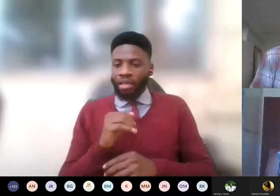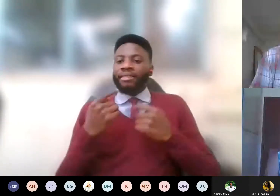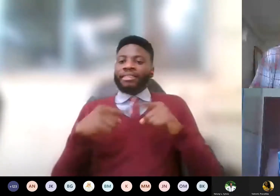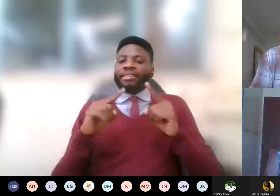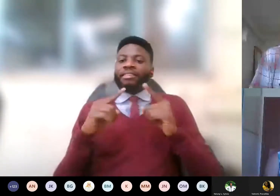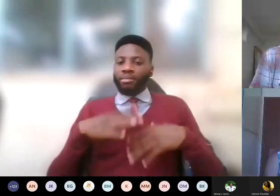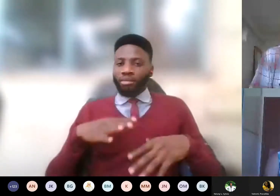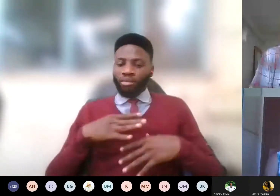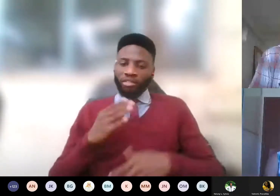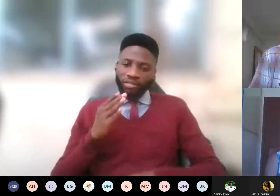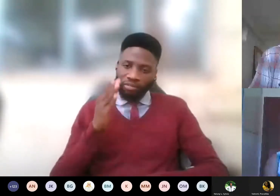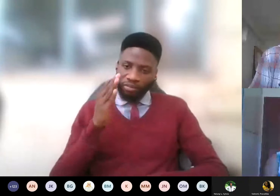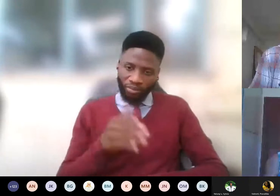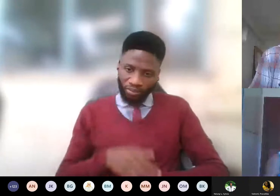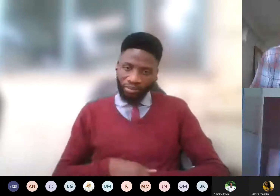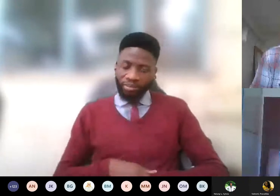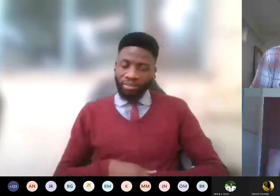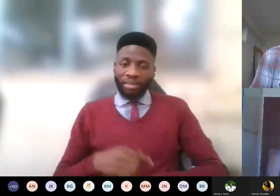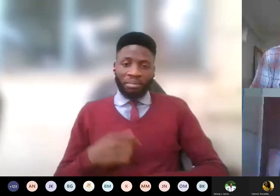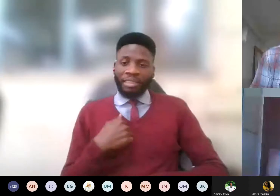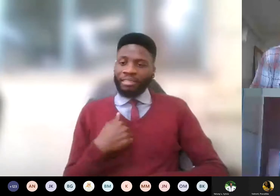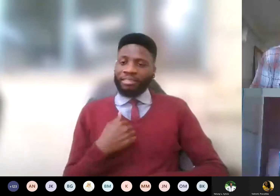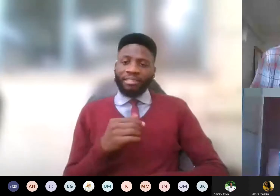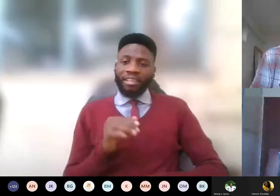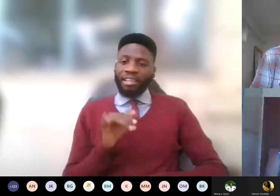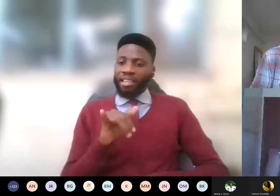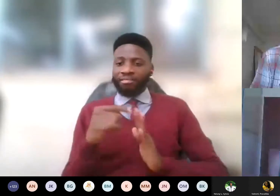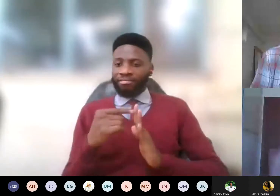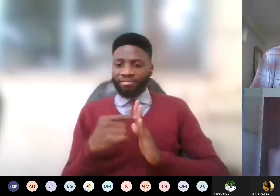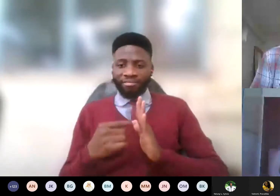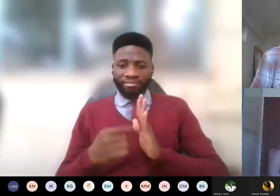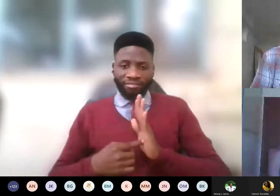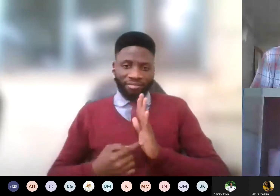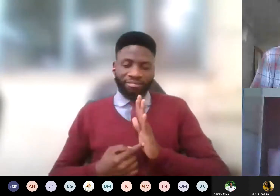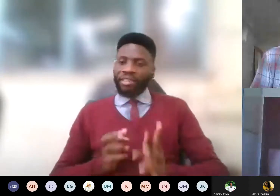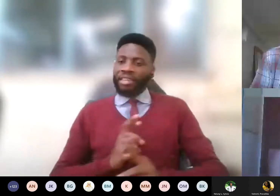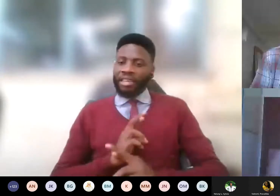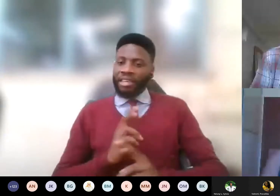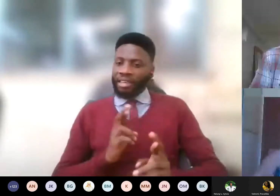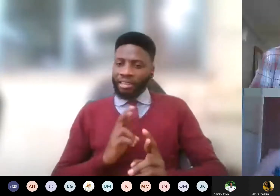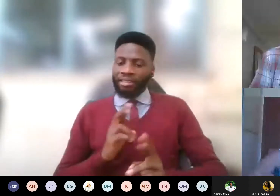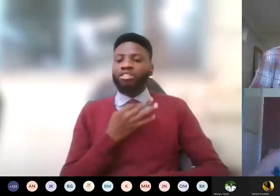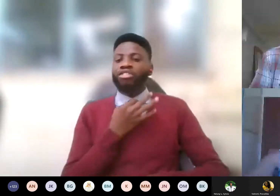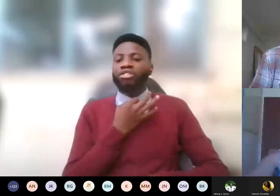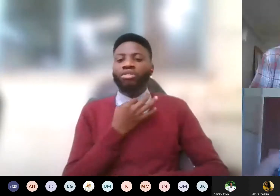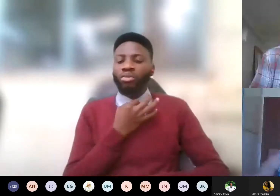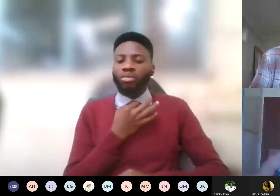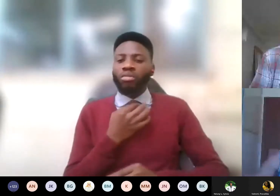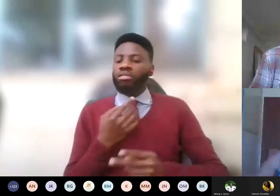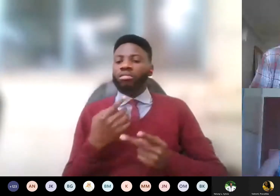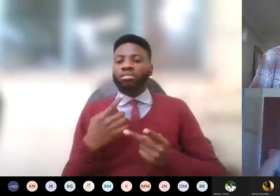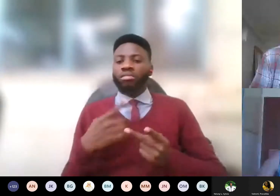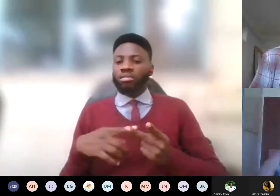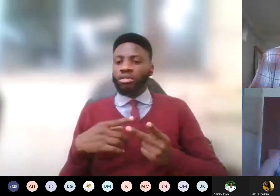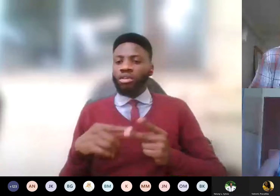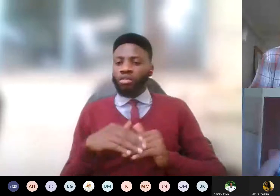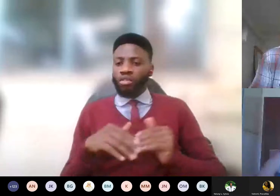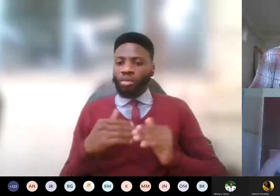and capabilities, and on an articulation that that there's a wide range of places that people can go